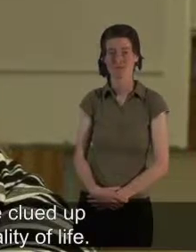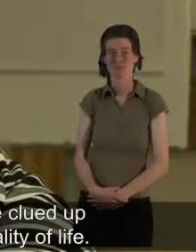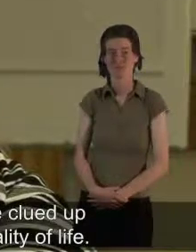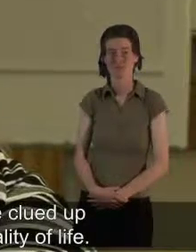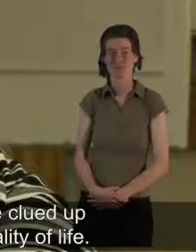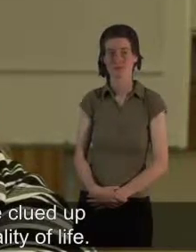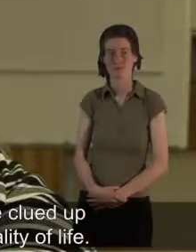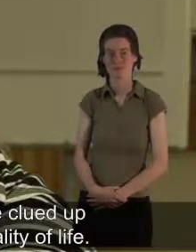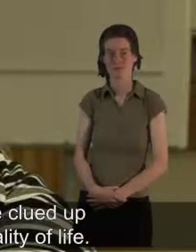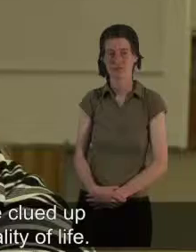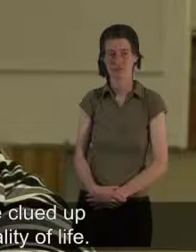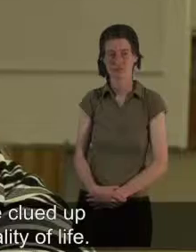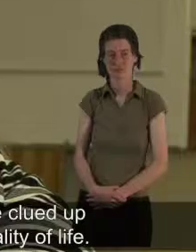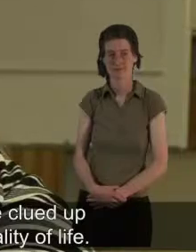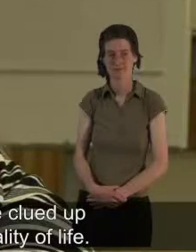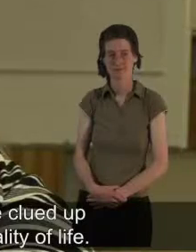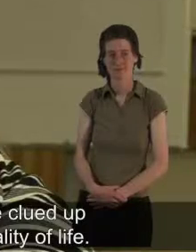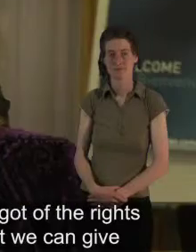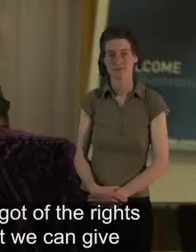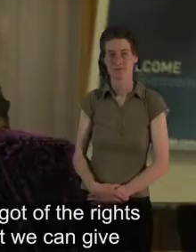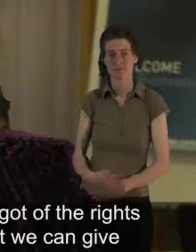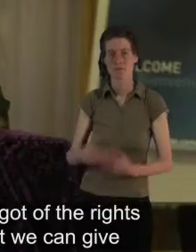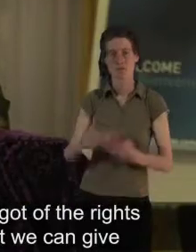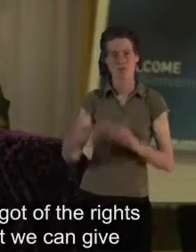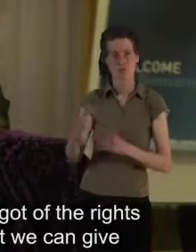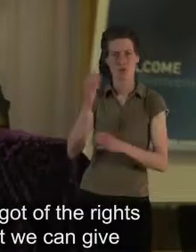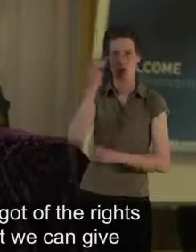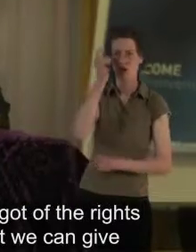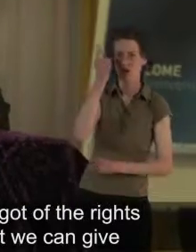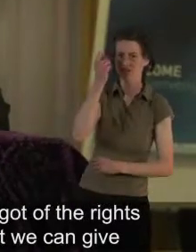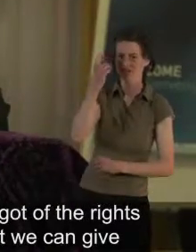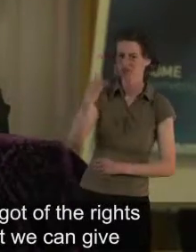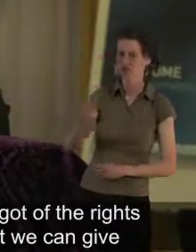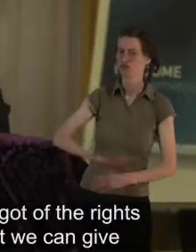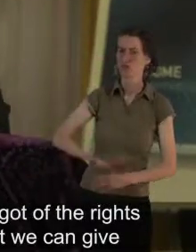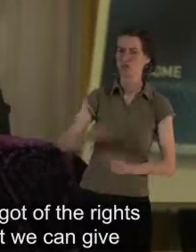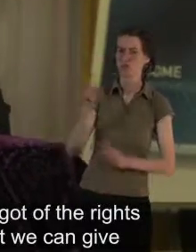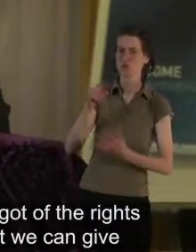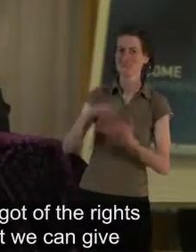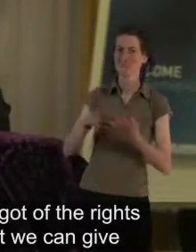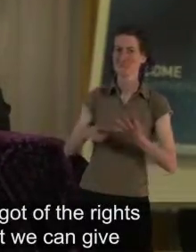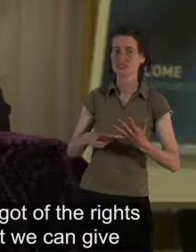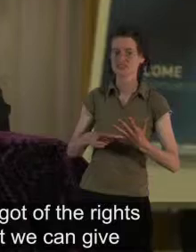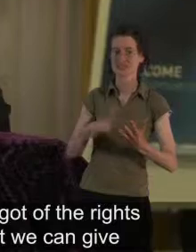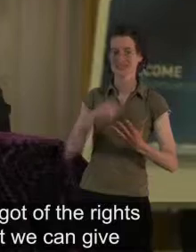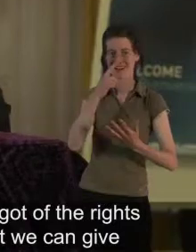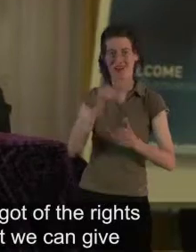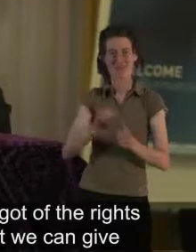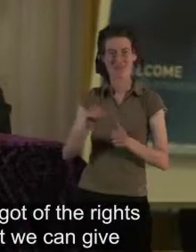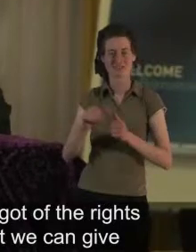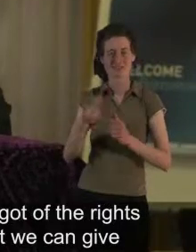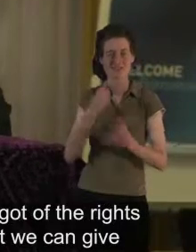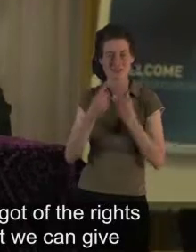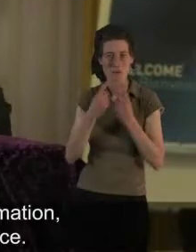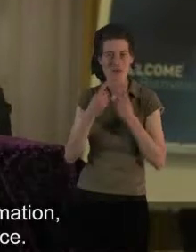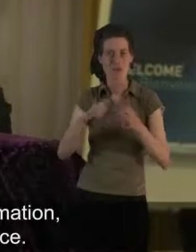better quality of life. The more understanding we've got of the rights of disabled people